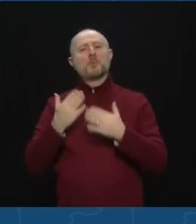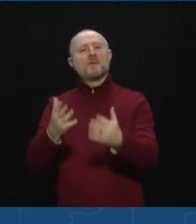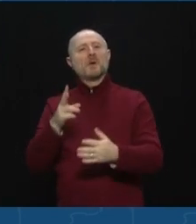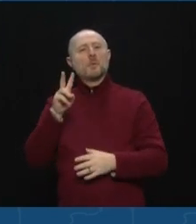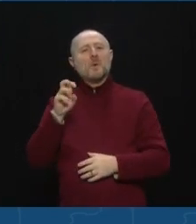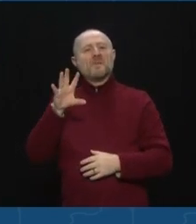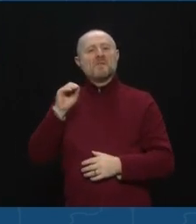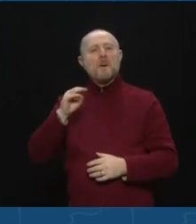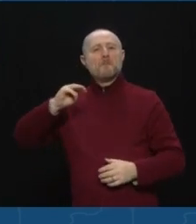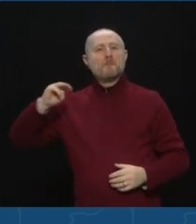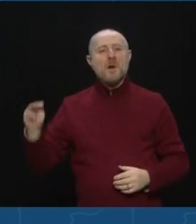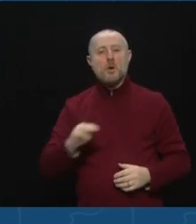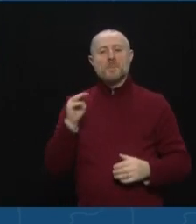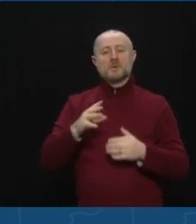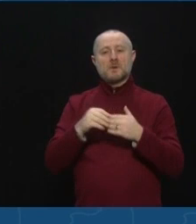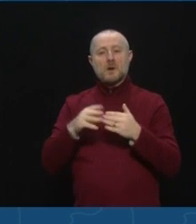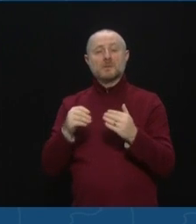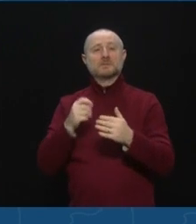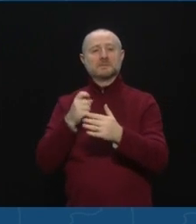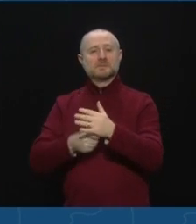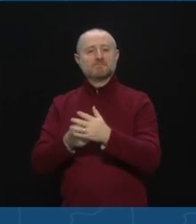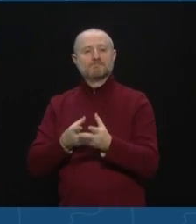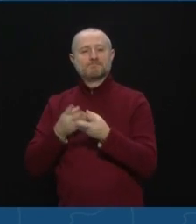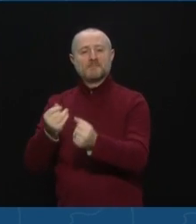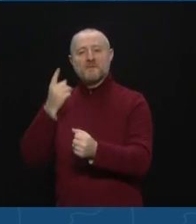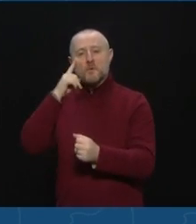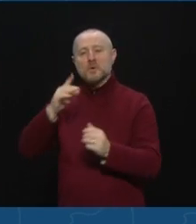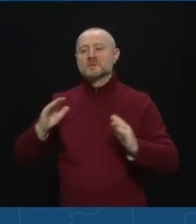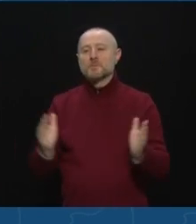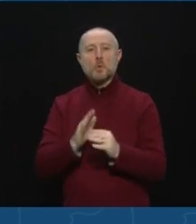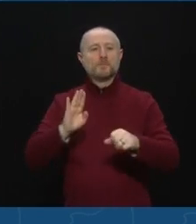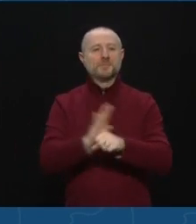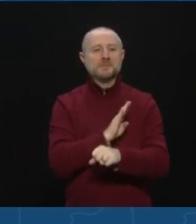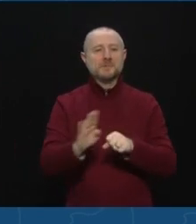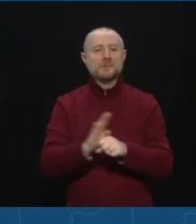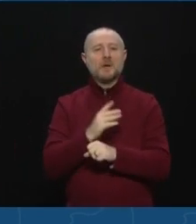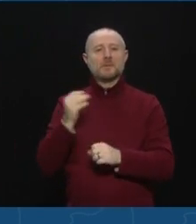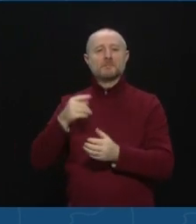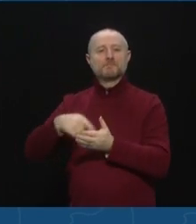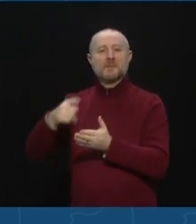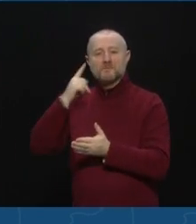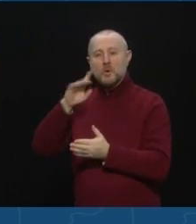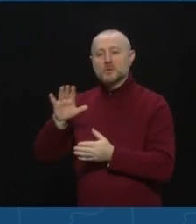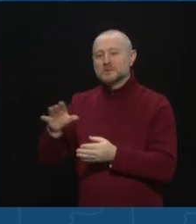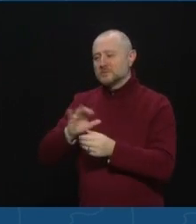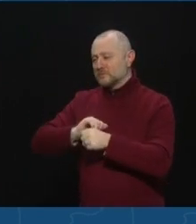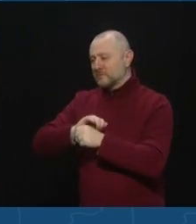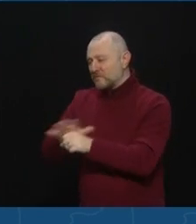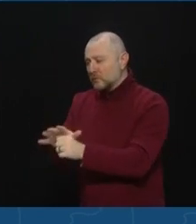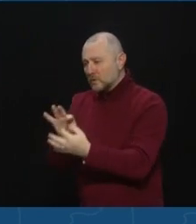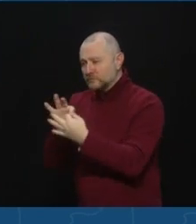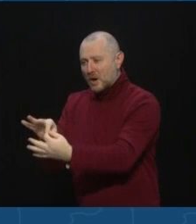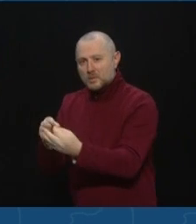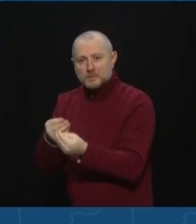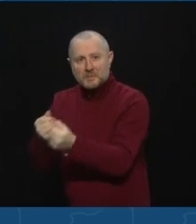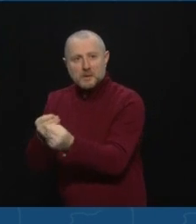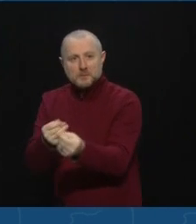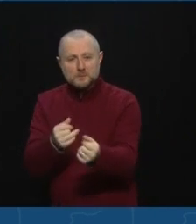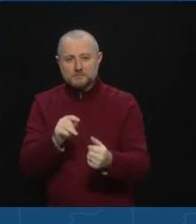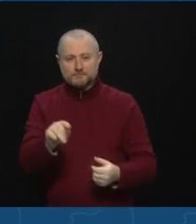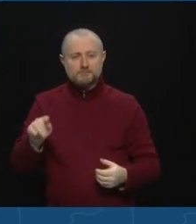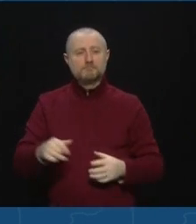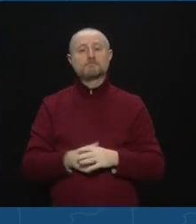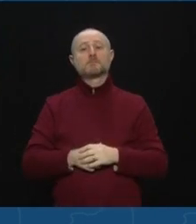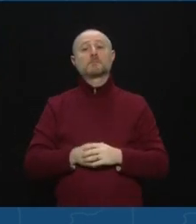million in tax credits for small businesses to help them pay for COVID-related expenses. In addition to that, we're having